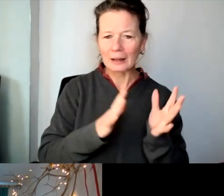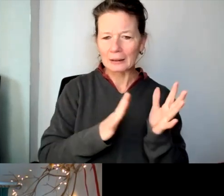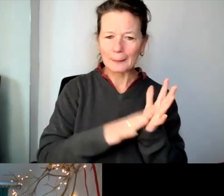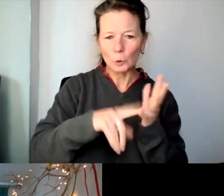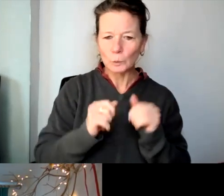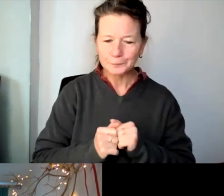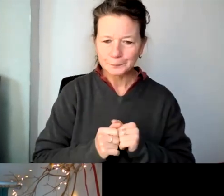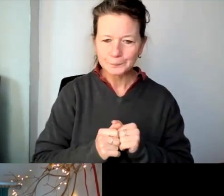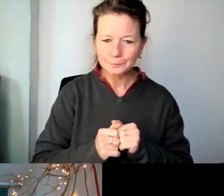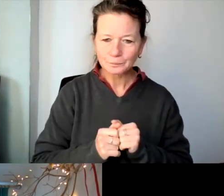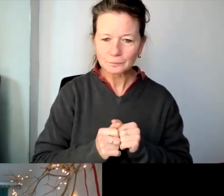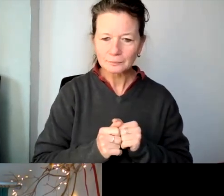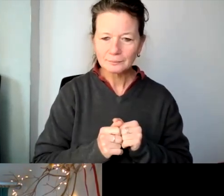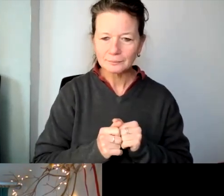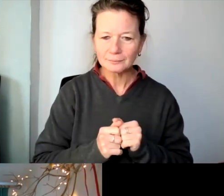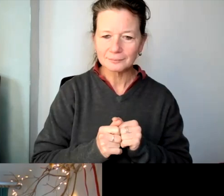having?